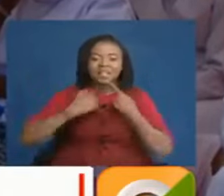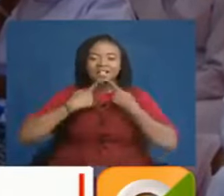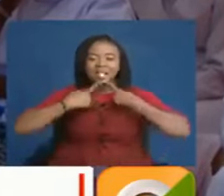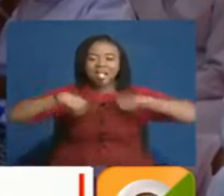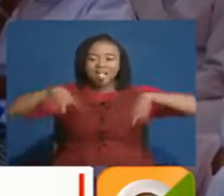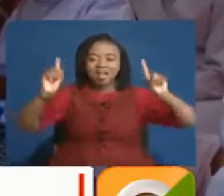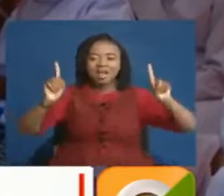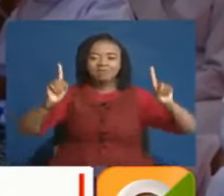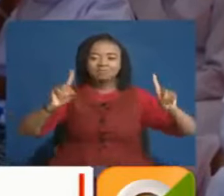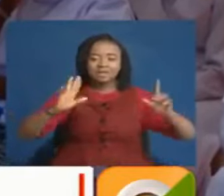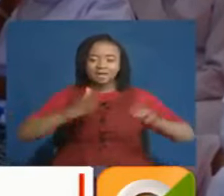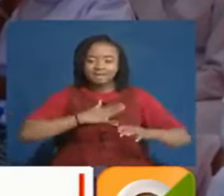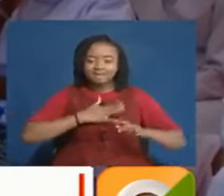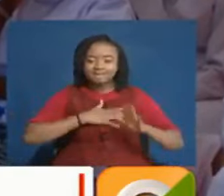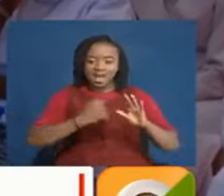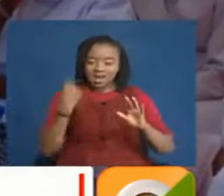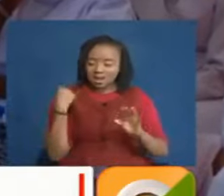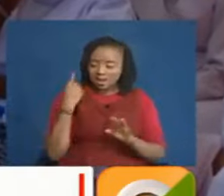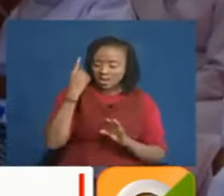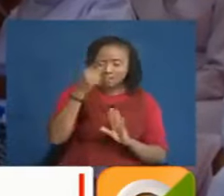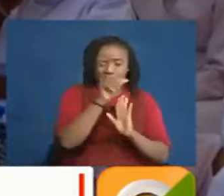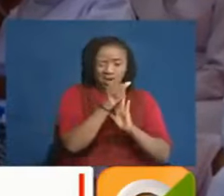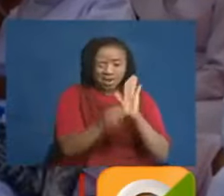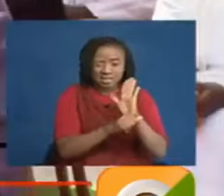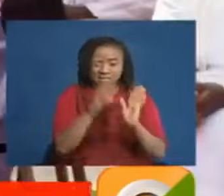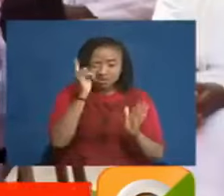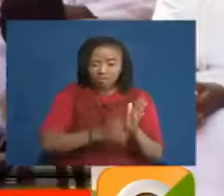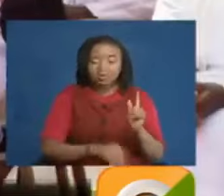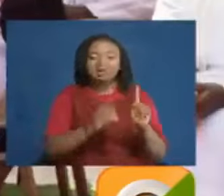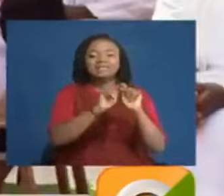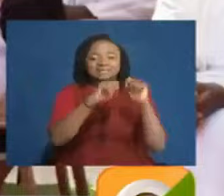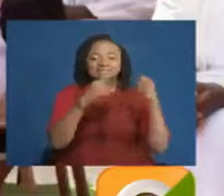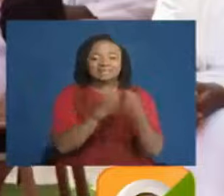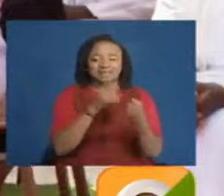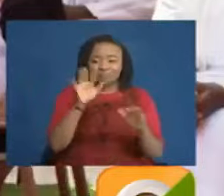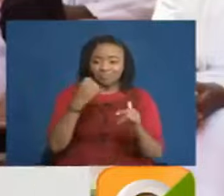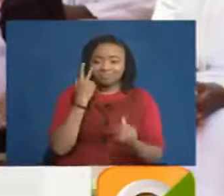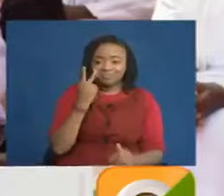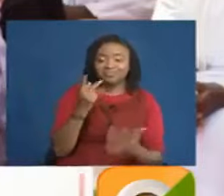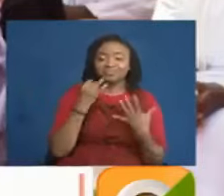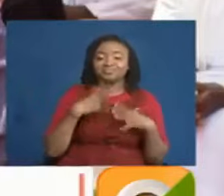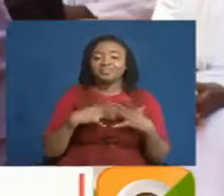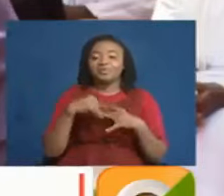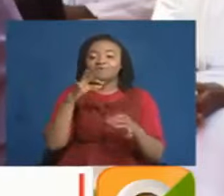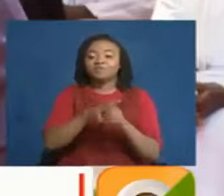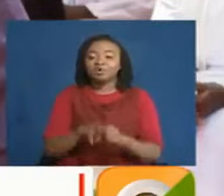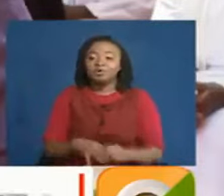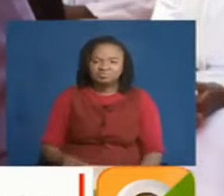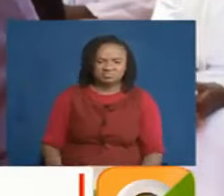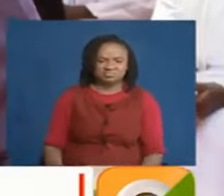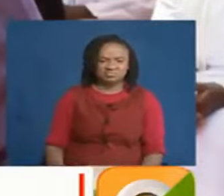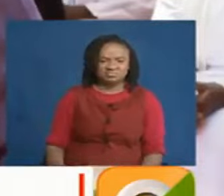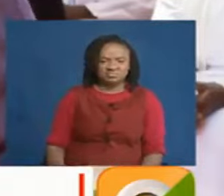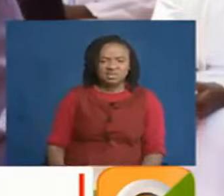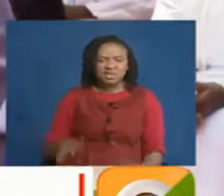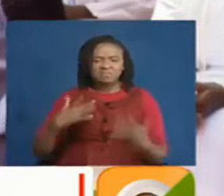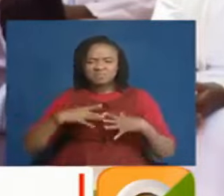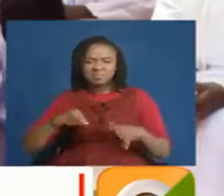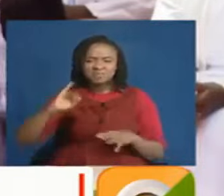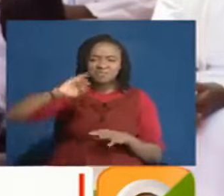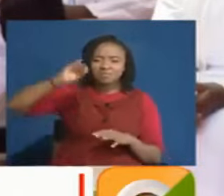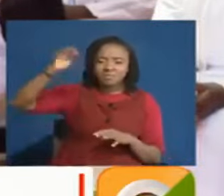yangu kubwa ni ukabila. Uone kama utapikiwa kura. Mtu asituambie mlima, sisi watu wa mlima. Sisi ni watu wa wapi?